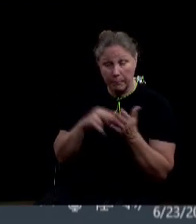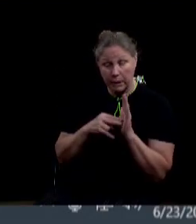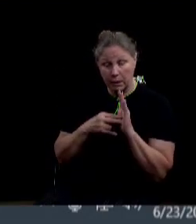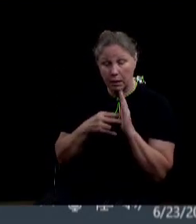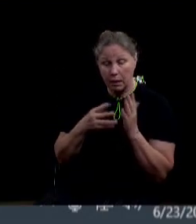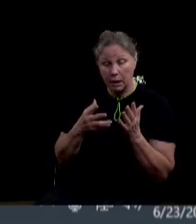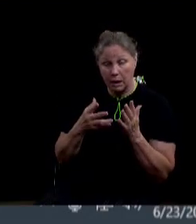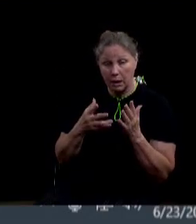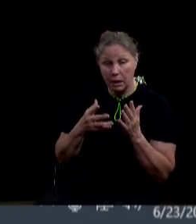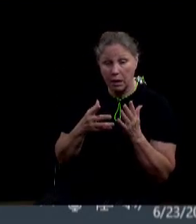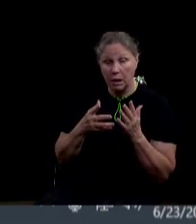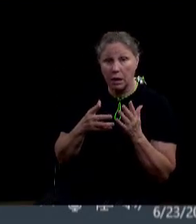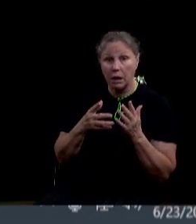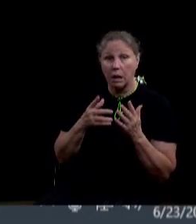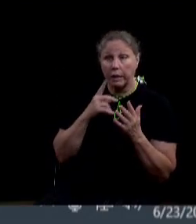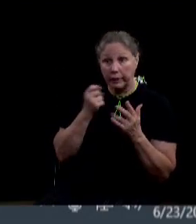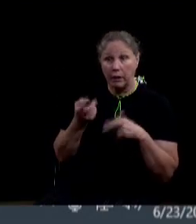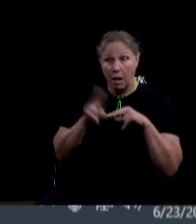that perspective?